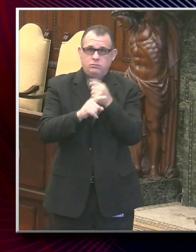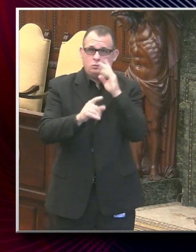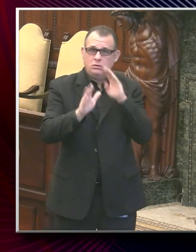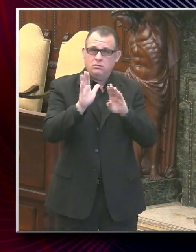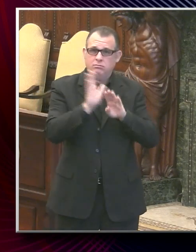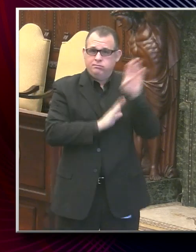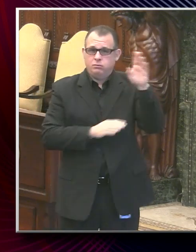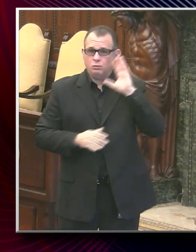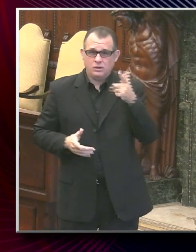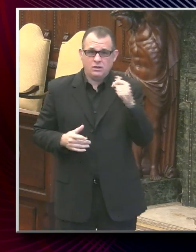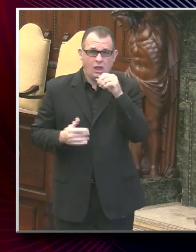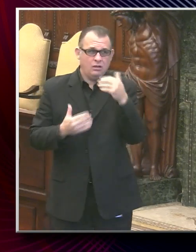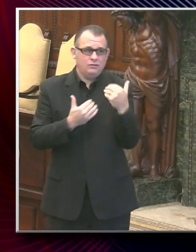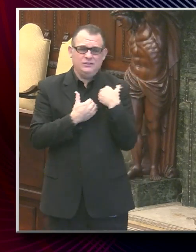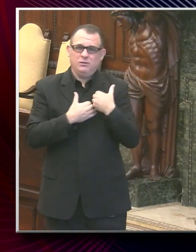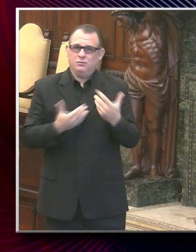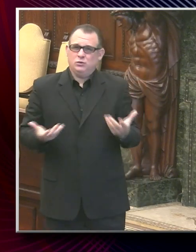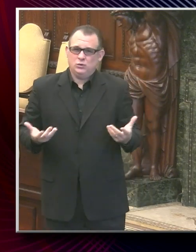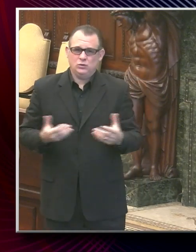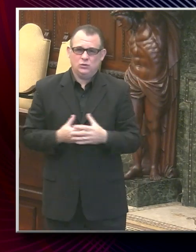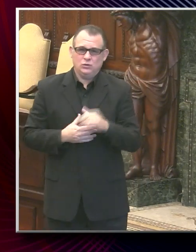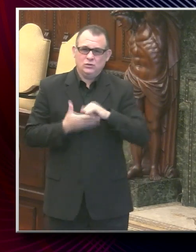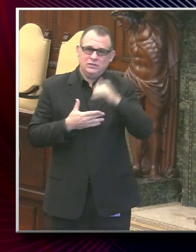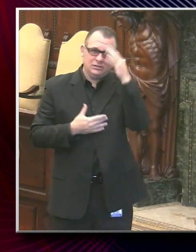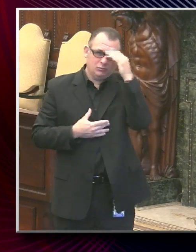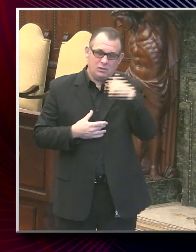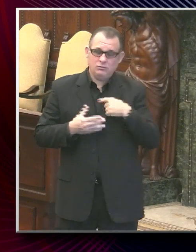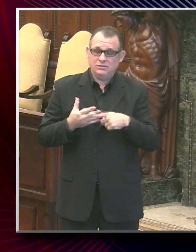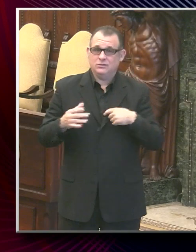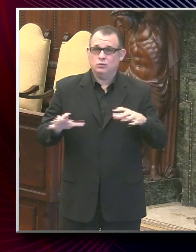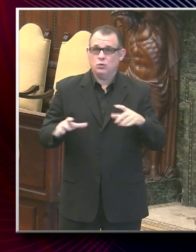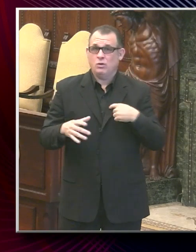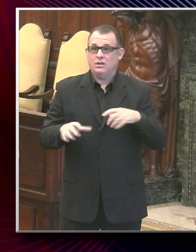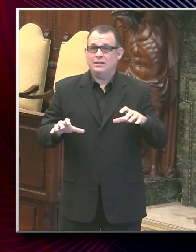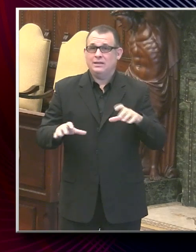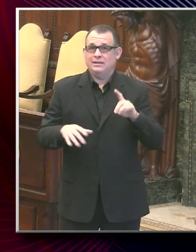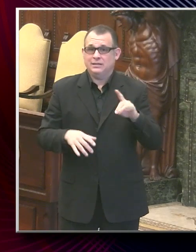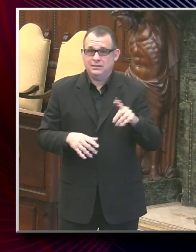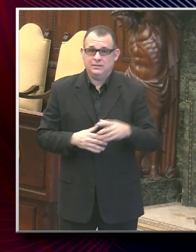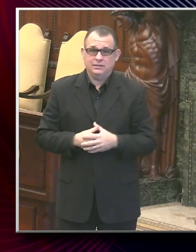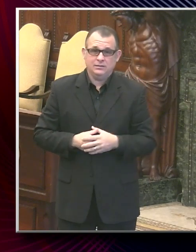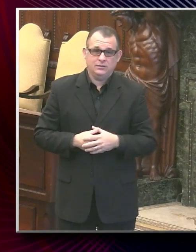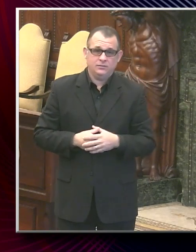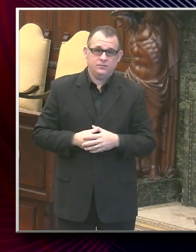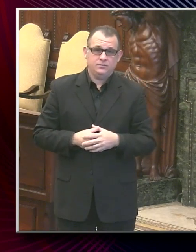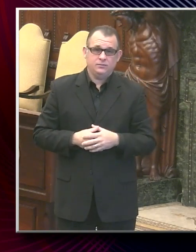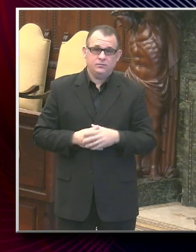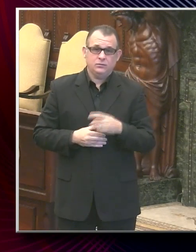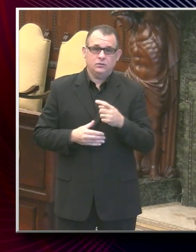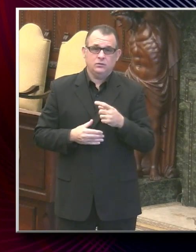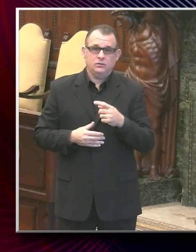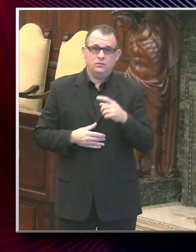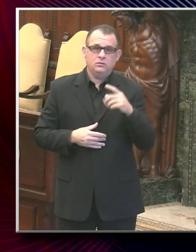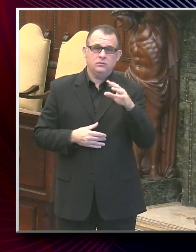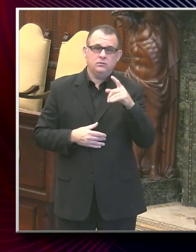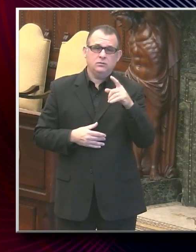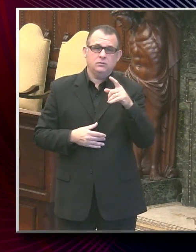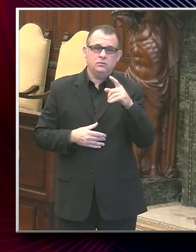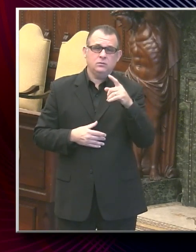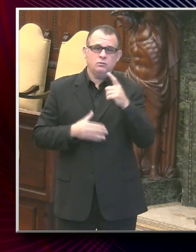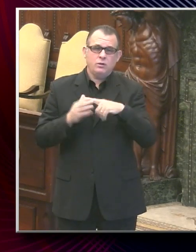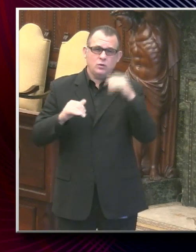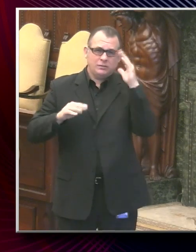would not be responsible. And that's why we're doing what we're doing. What do you expect short term and then long